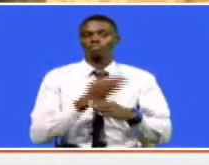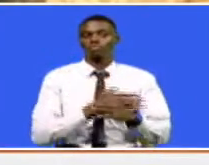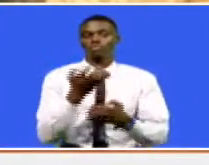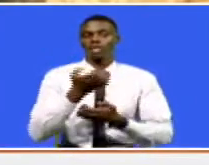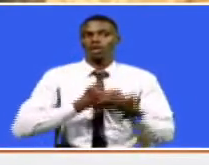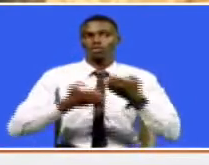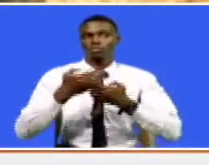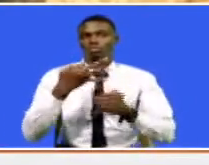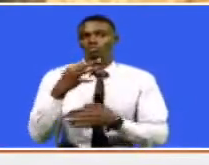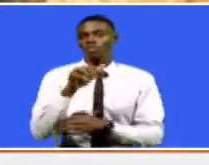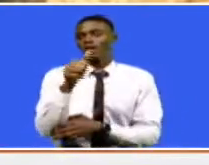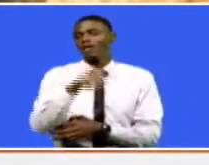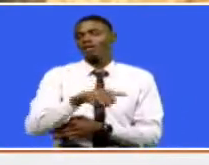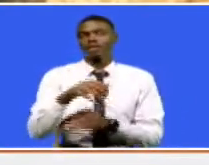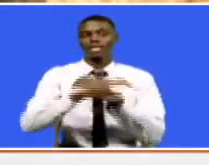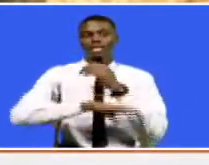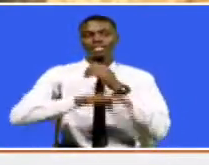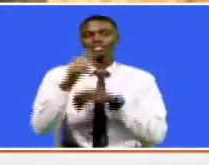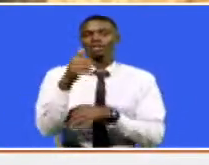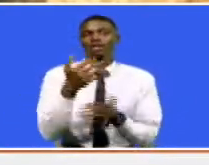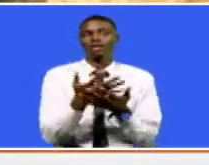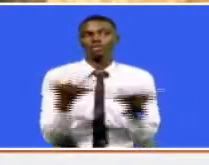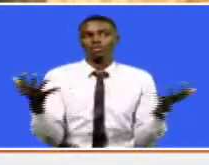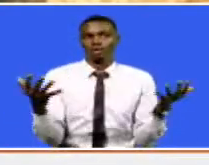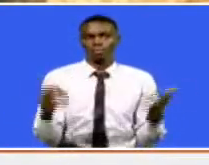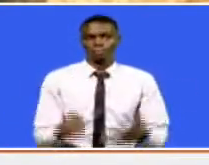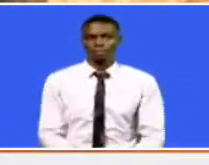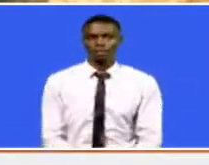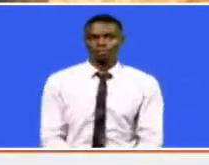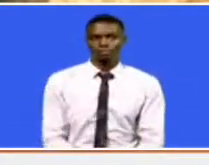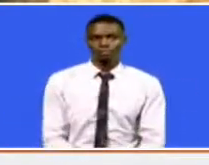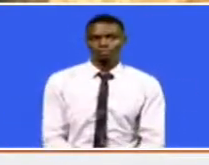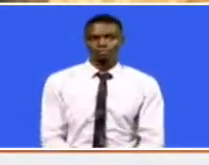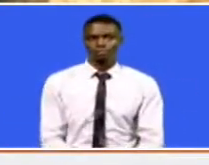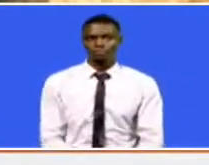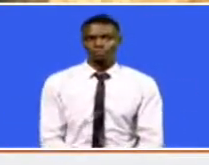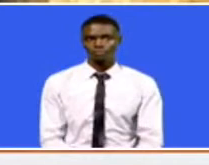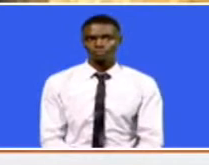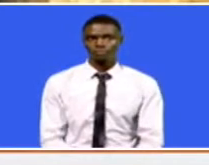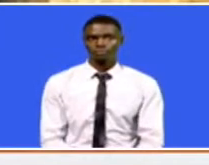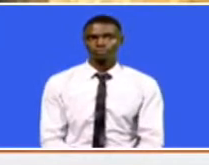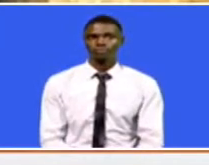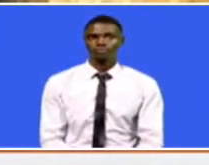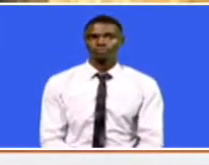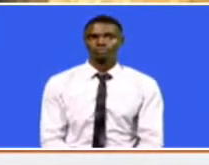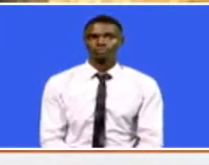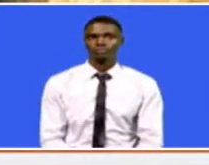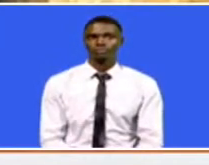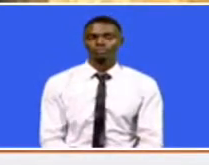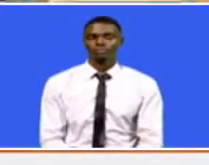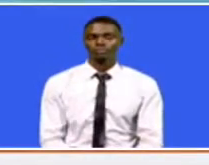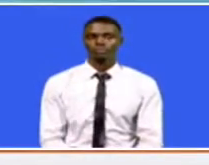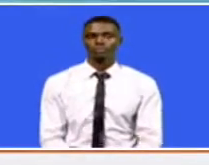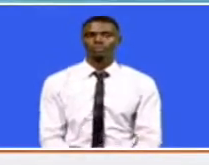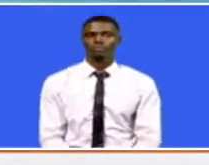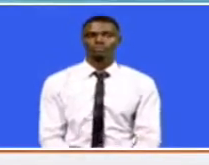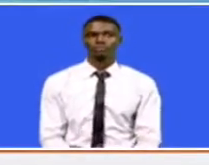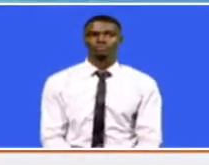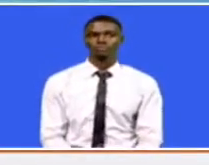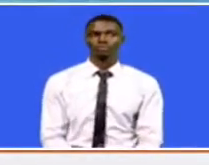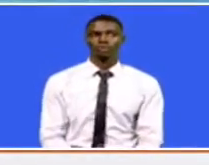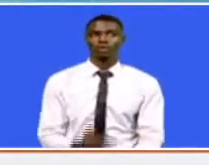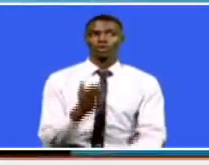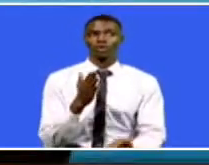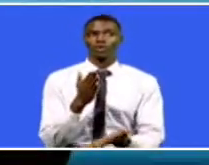of any country, anywhere. Saada Hassan, KTN News, at Mombasa Port.